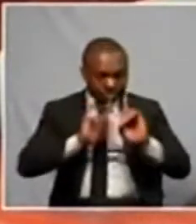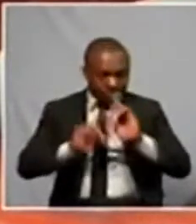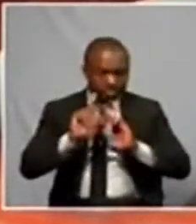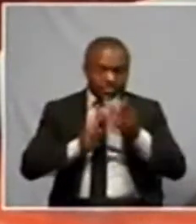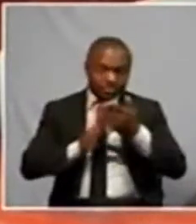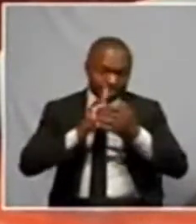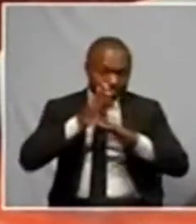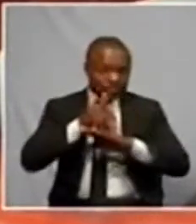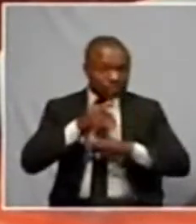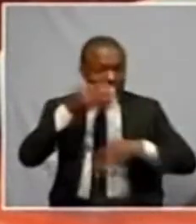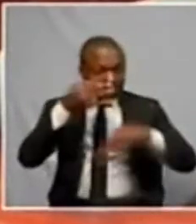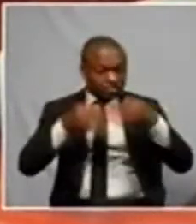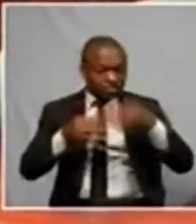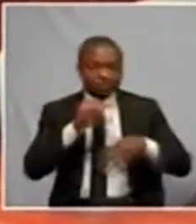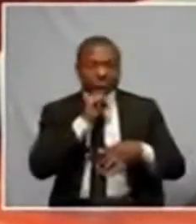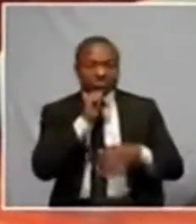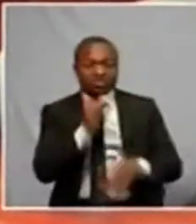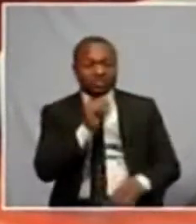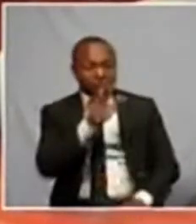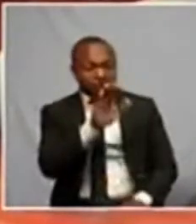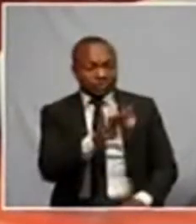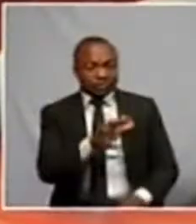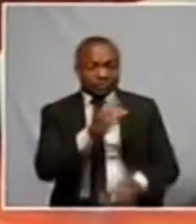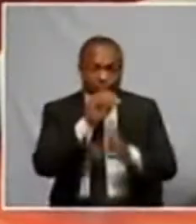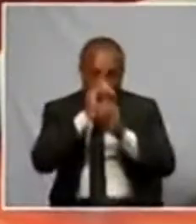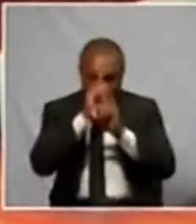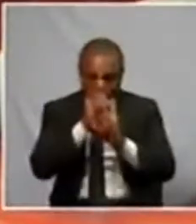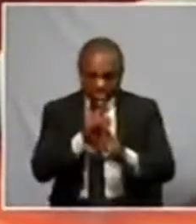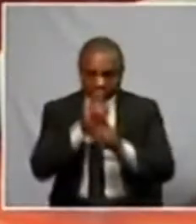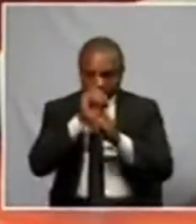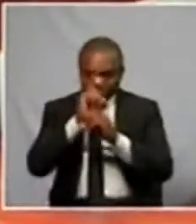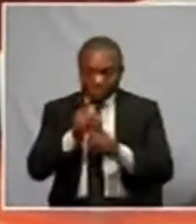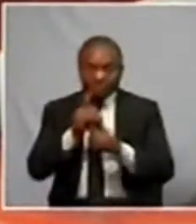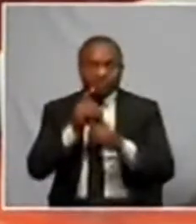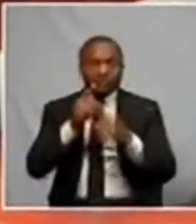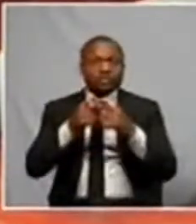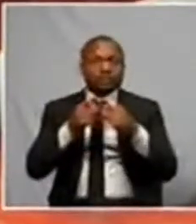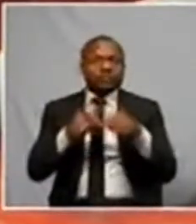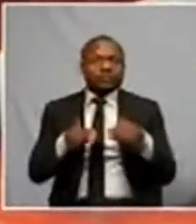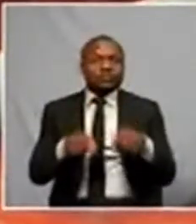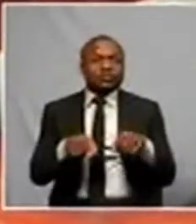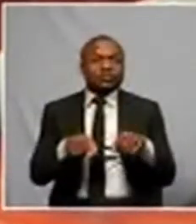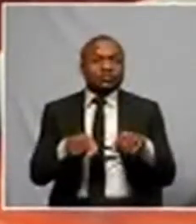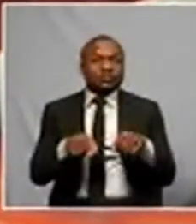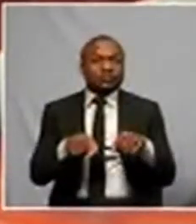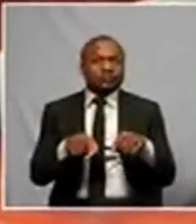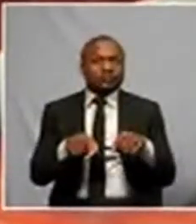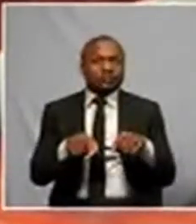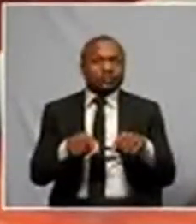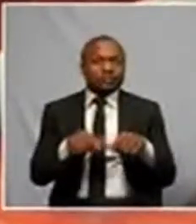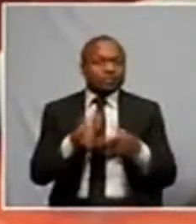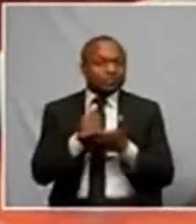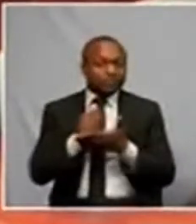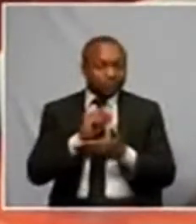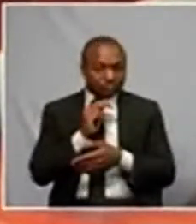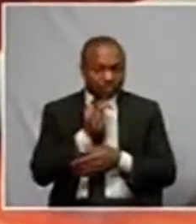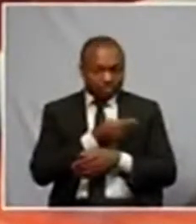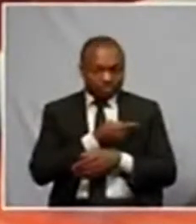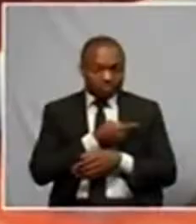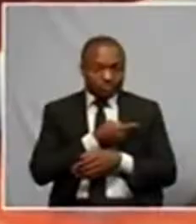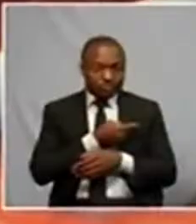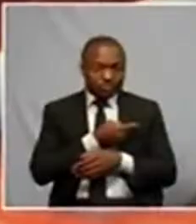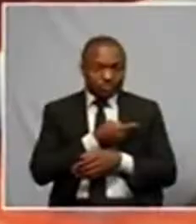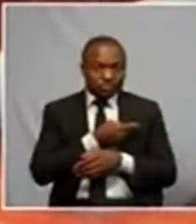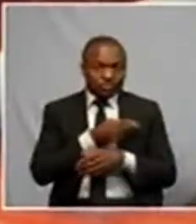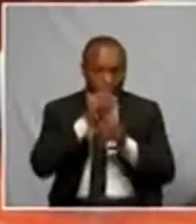of the day, if we are not at the table, decisions are made on our behalf and we'll be bound by them, because decisions made at the